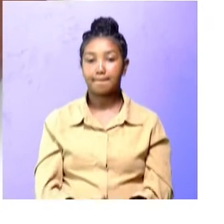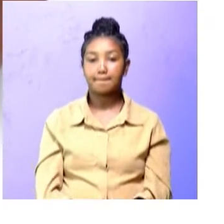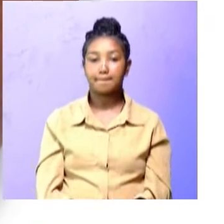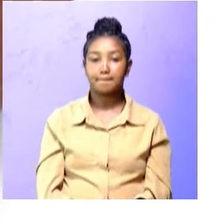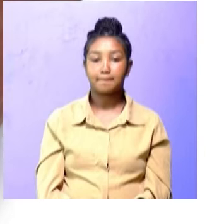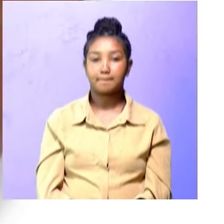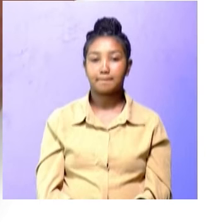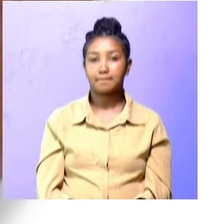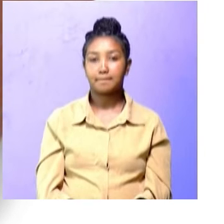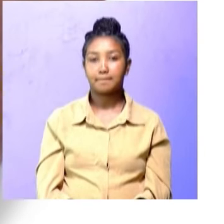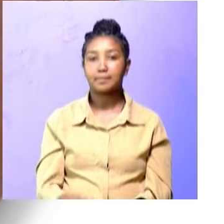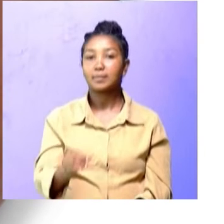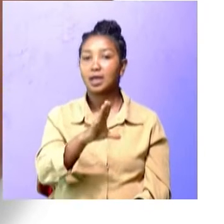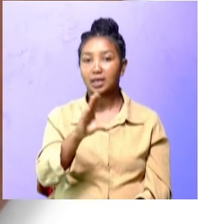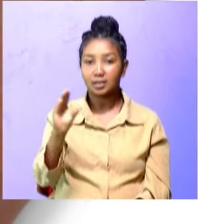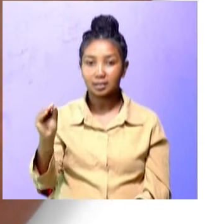and